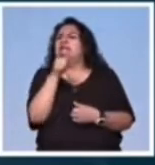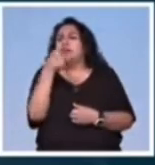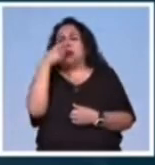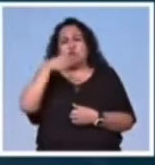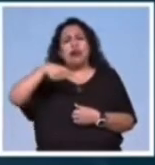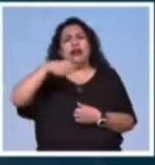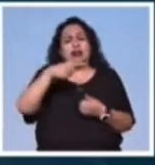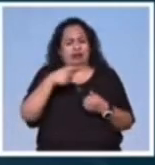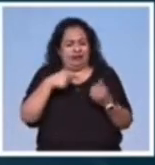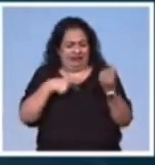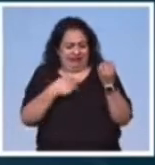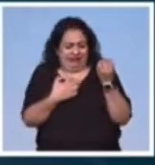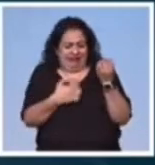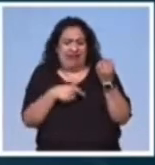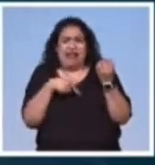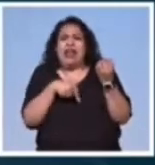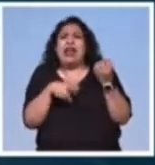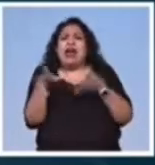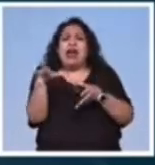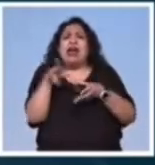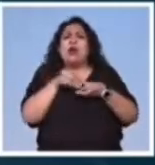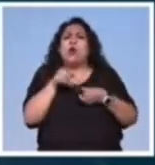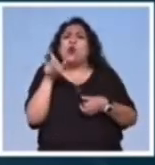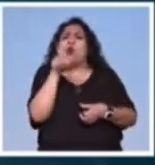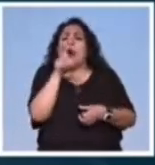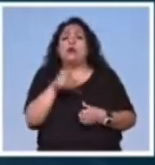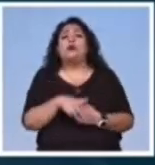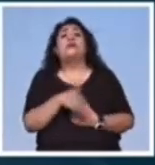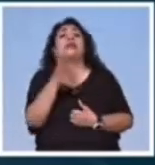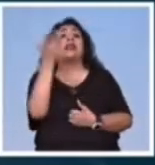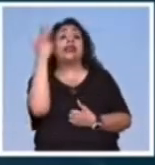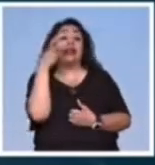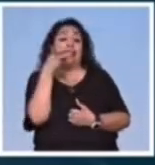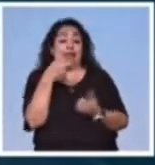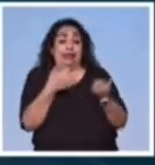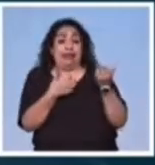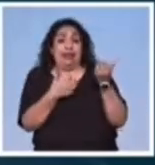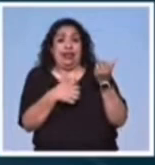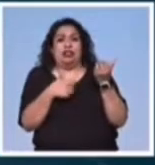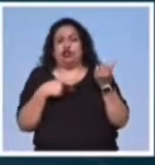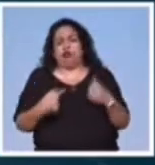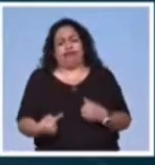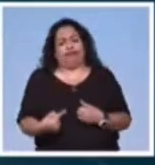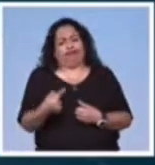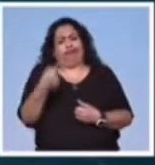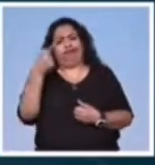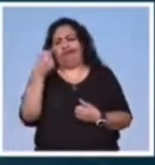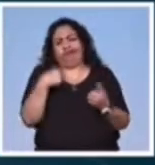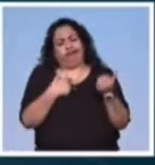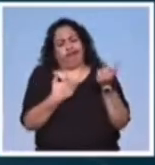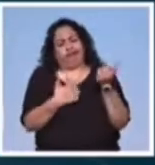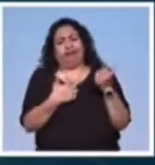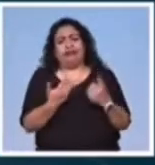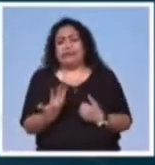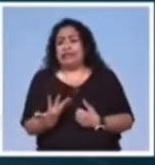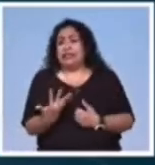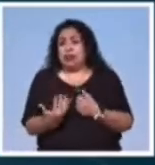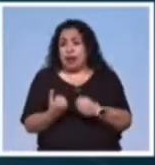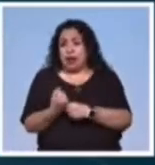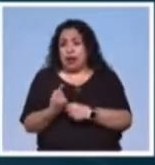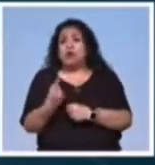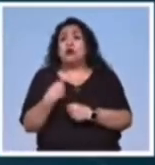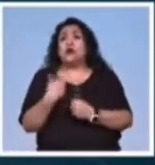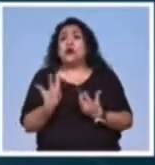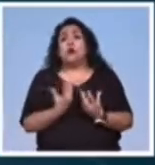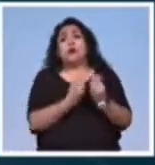instrument? When did you embrace it? This is an instrument I grew up playing since I was 5 years old, and we took